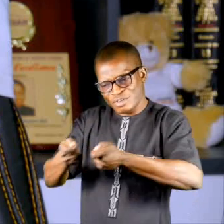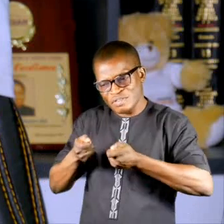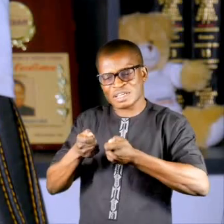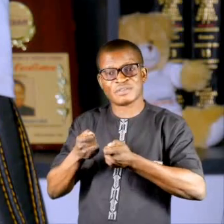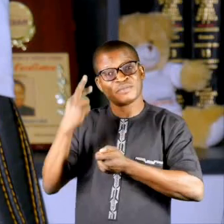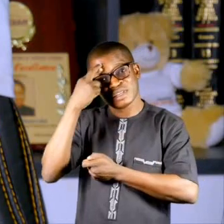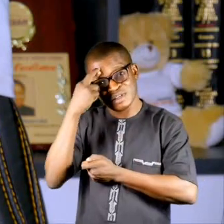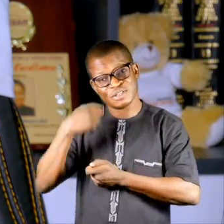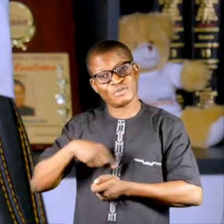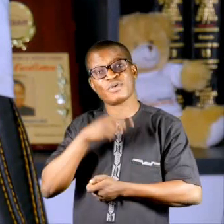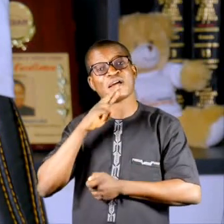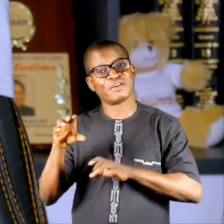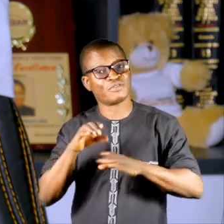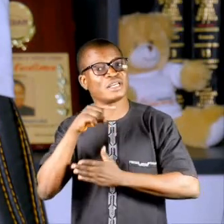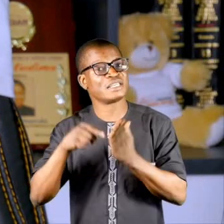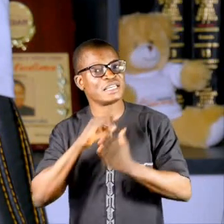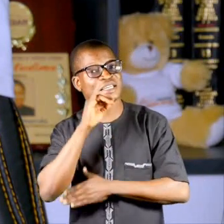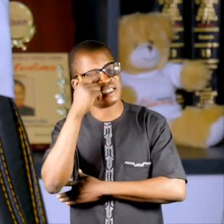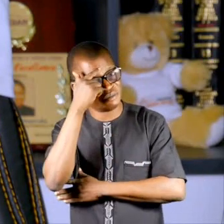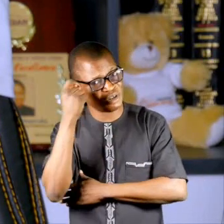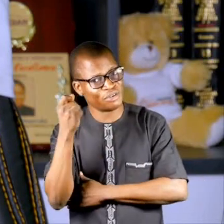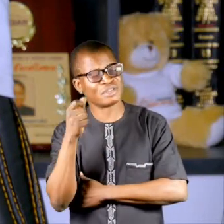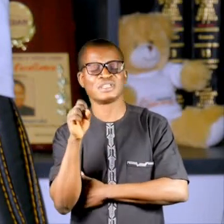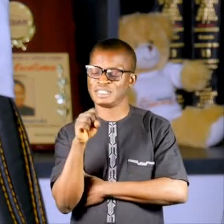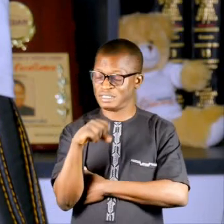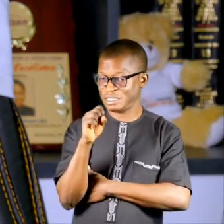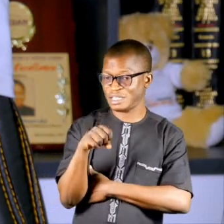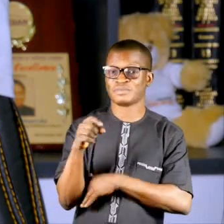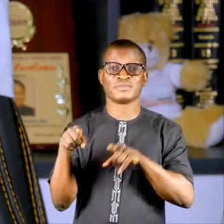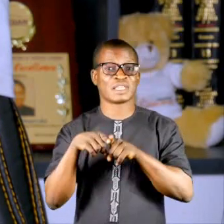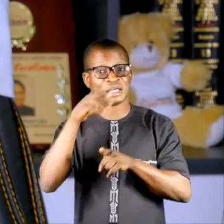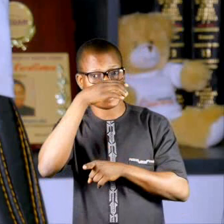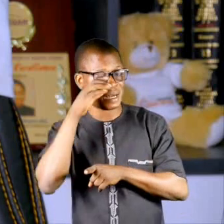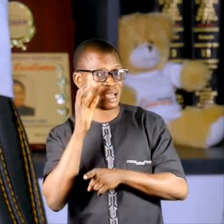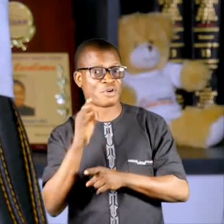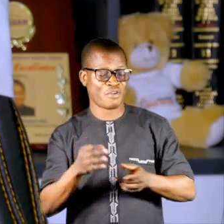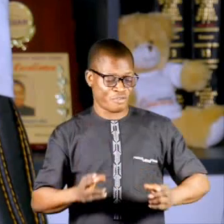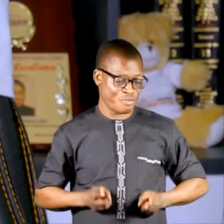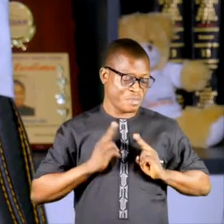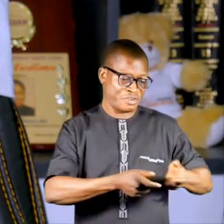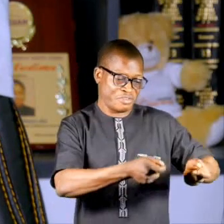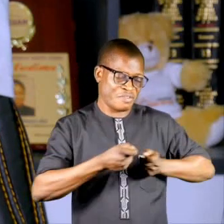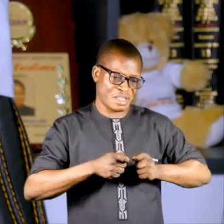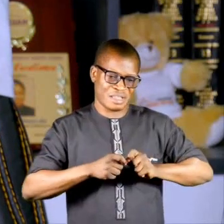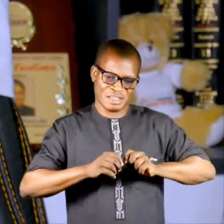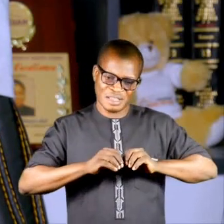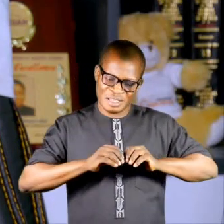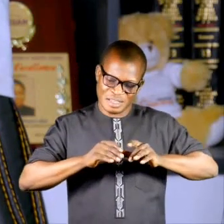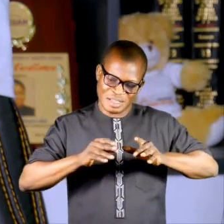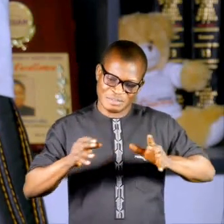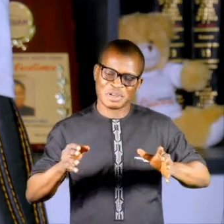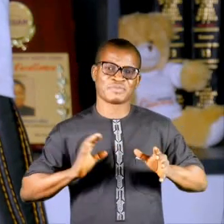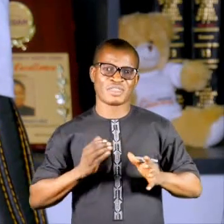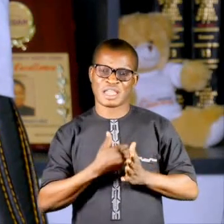And the reason why we are doing this is because, of course, as the crime of human trafficking evolves,